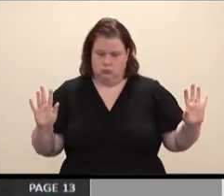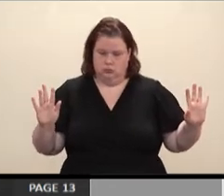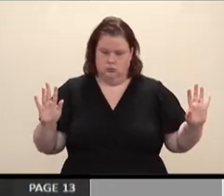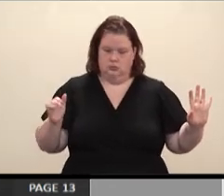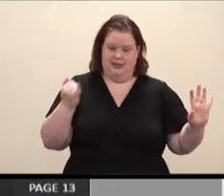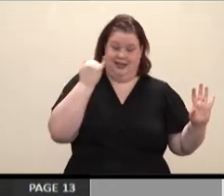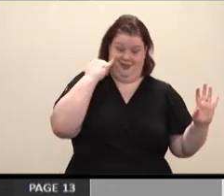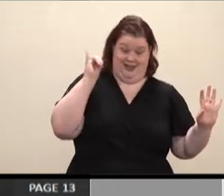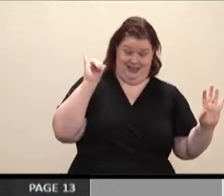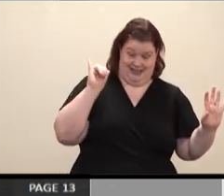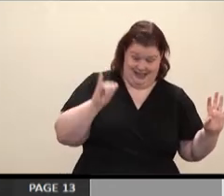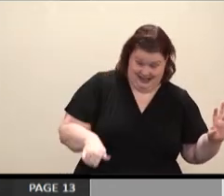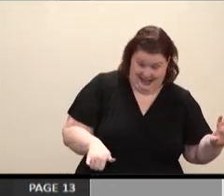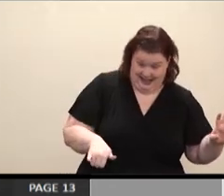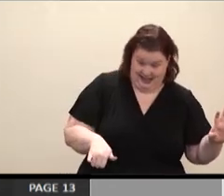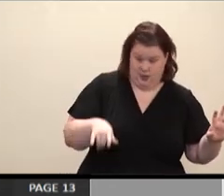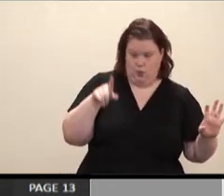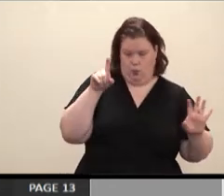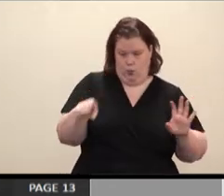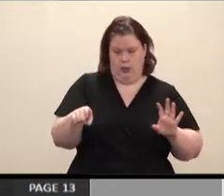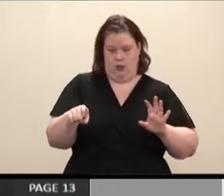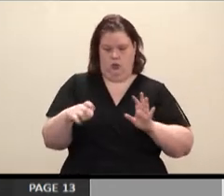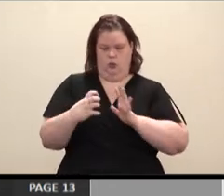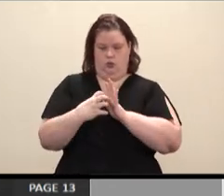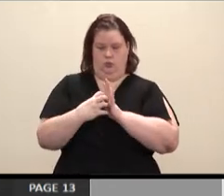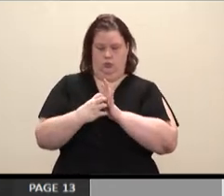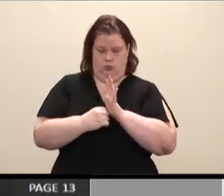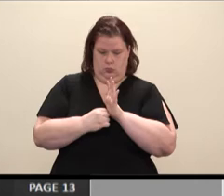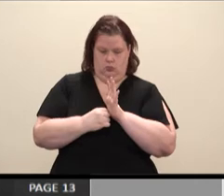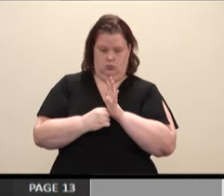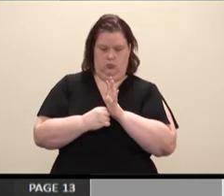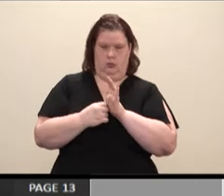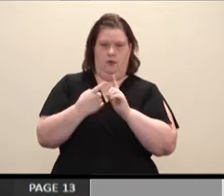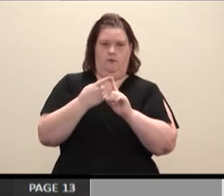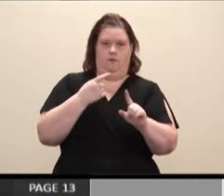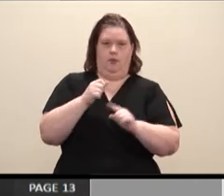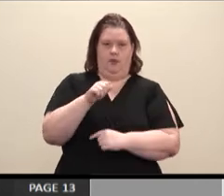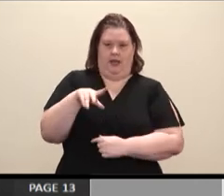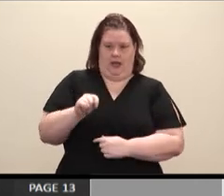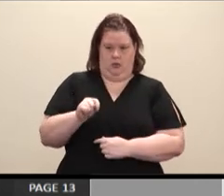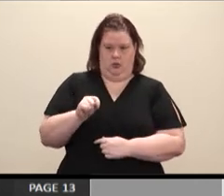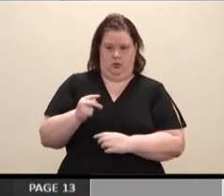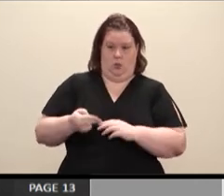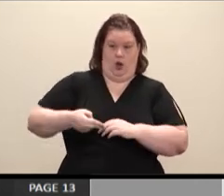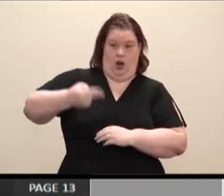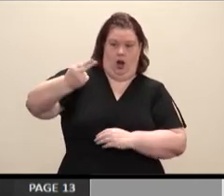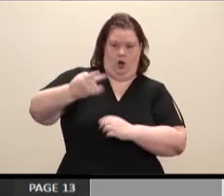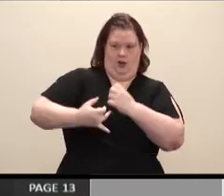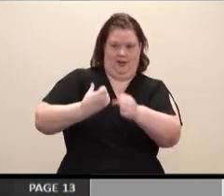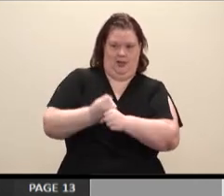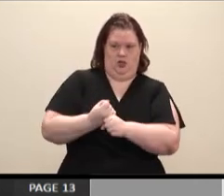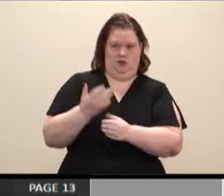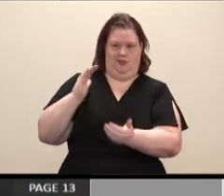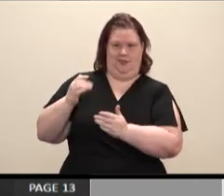actually lose money in comp ed because our comp ed counts were higher this year than they were last year. So I want to be able to use this